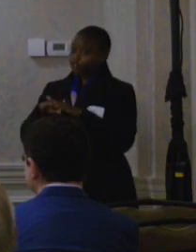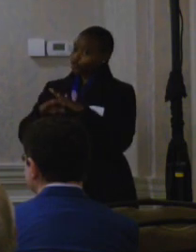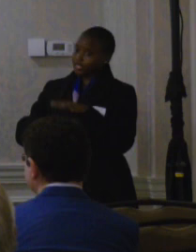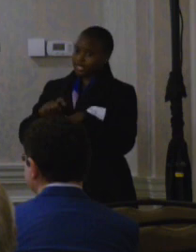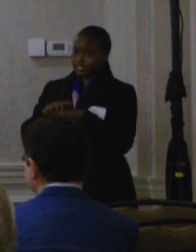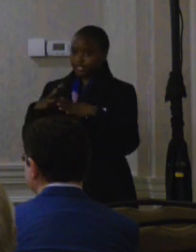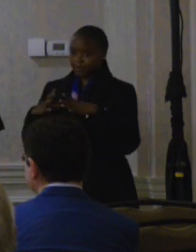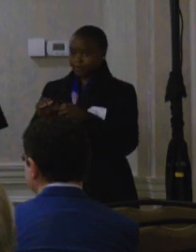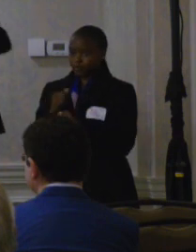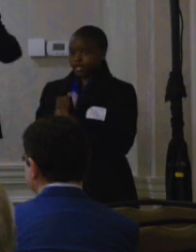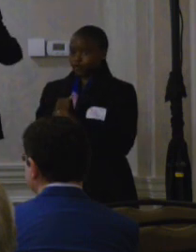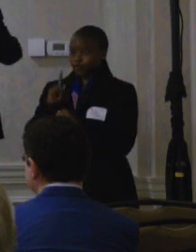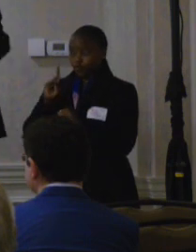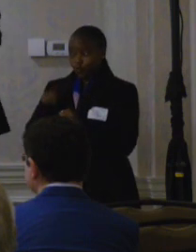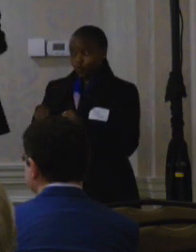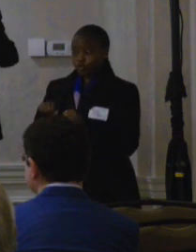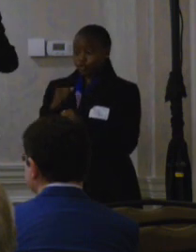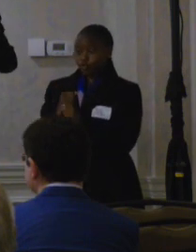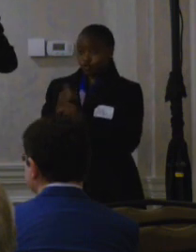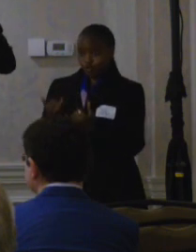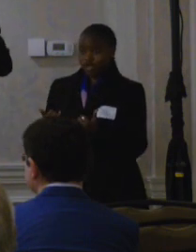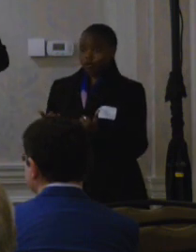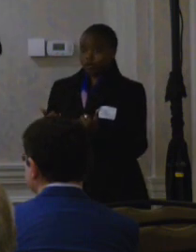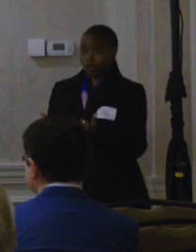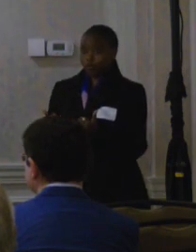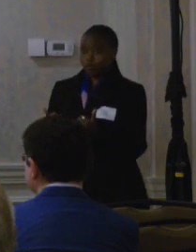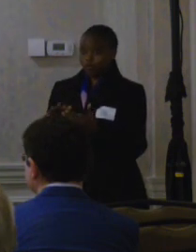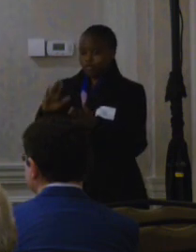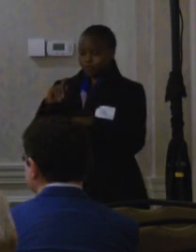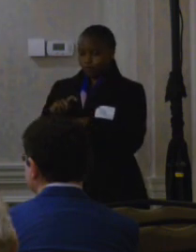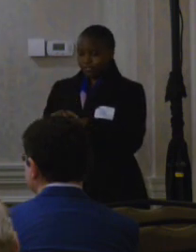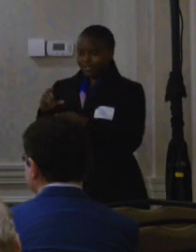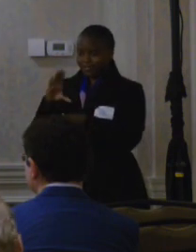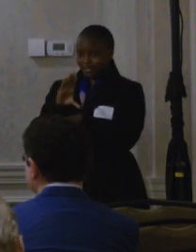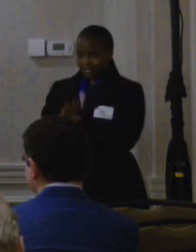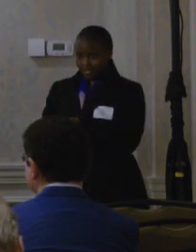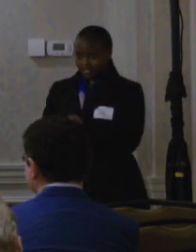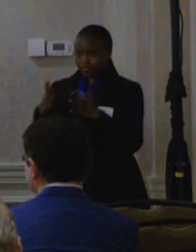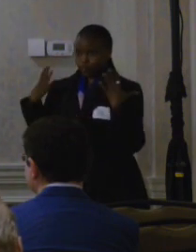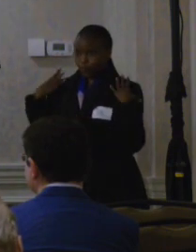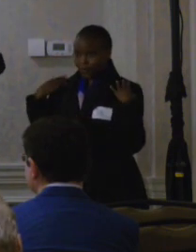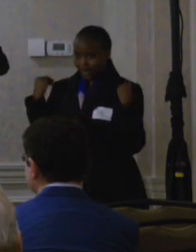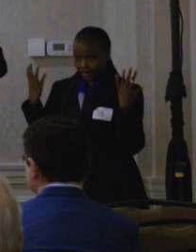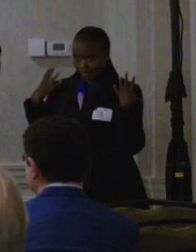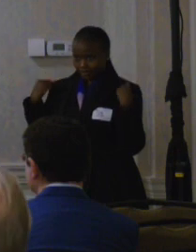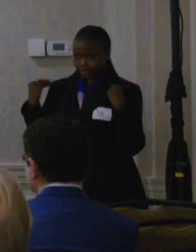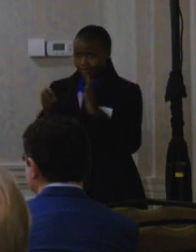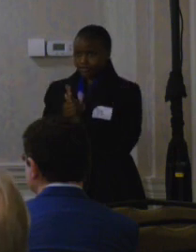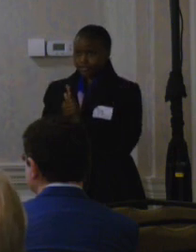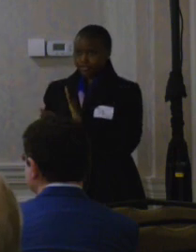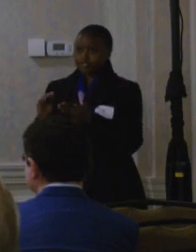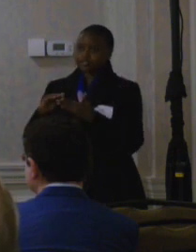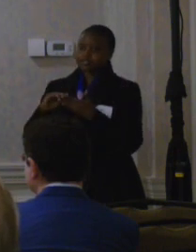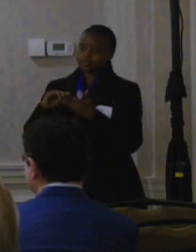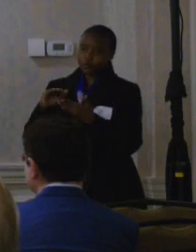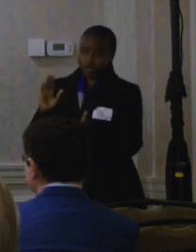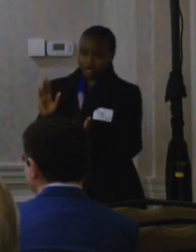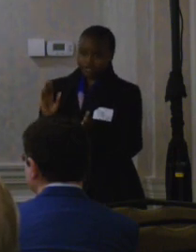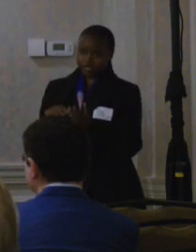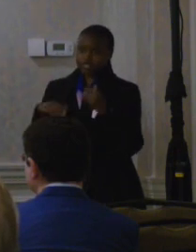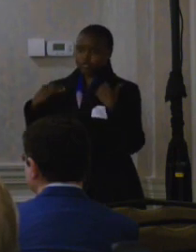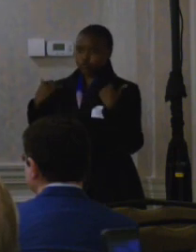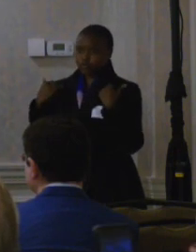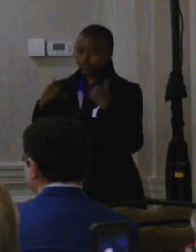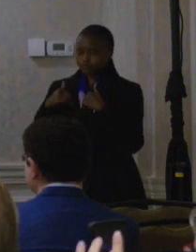people are doing what you're doing right now, and the more time they get to actually practice the skills, the more likely it's actually going to